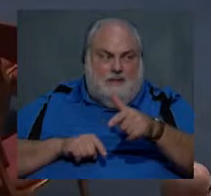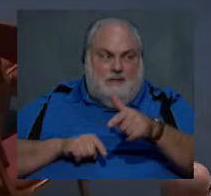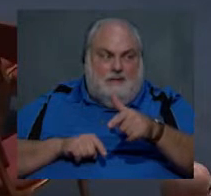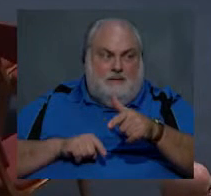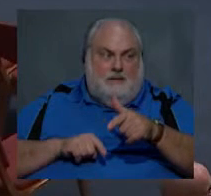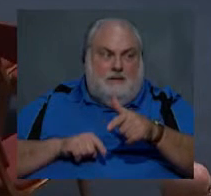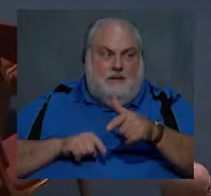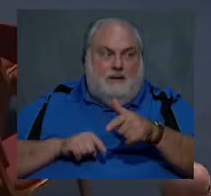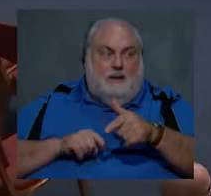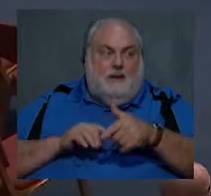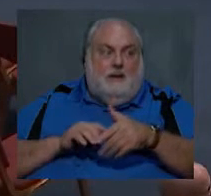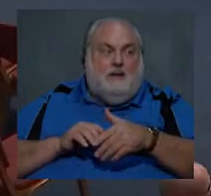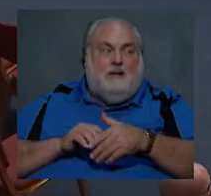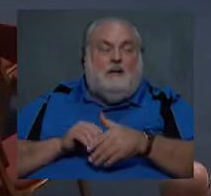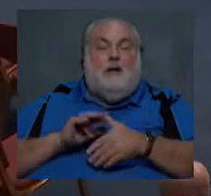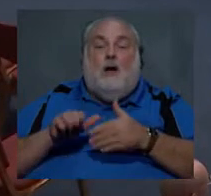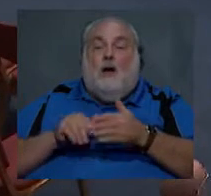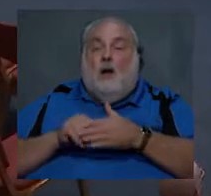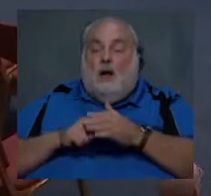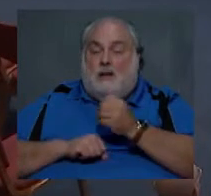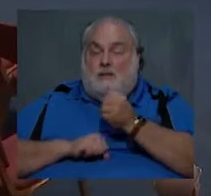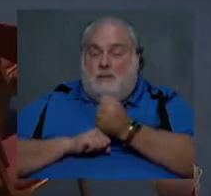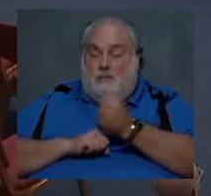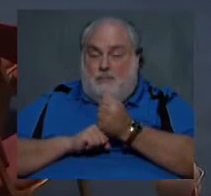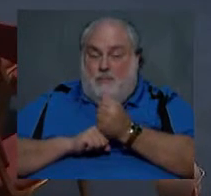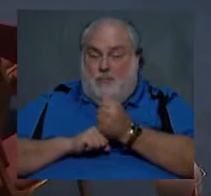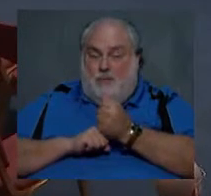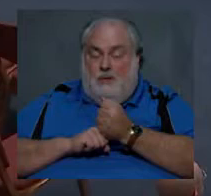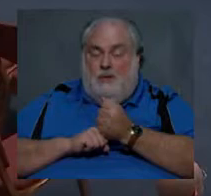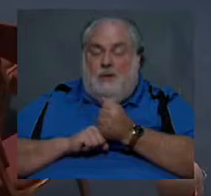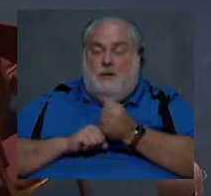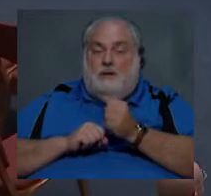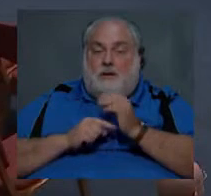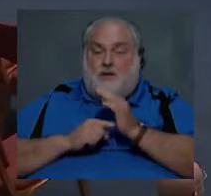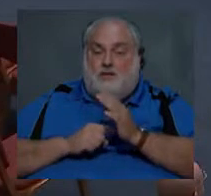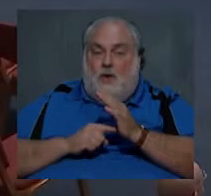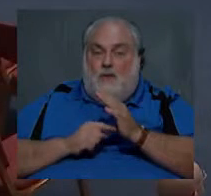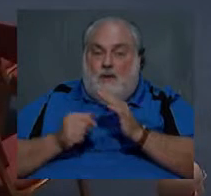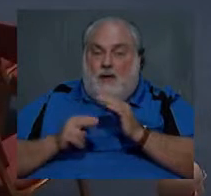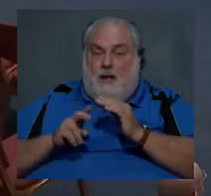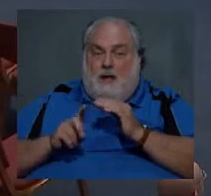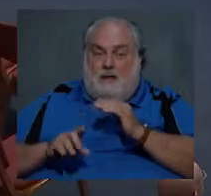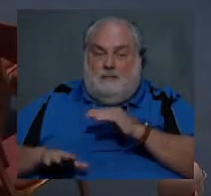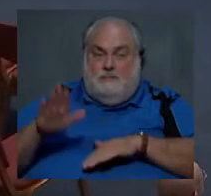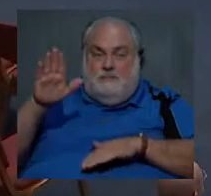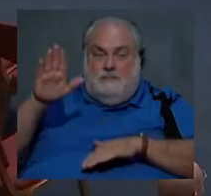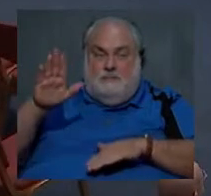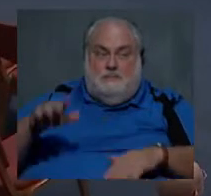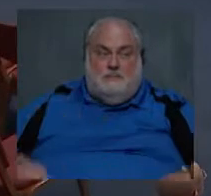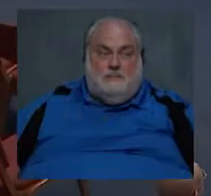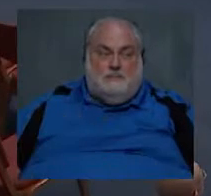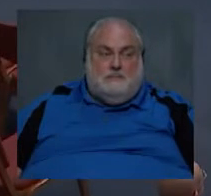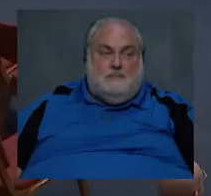I heard motion second to approve this application as written with staff recommendations. Those approve, raise your right